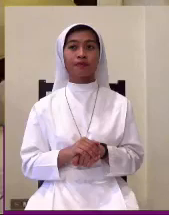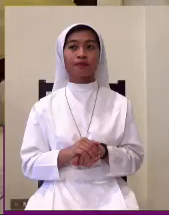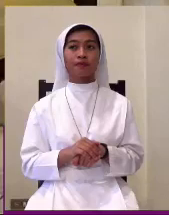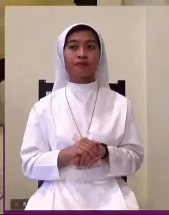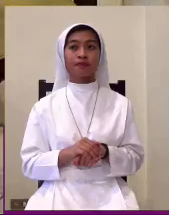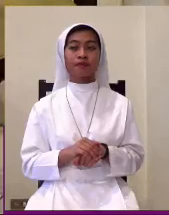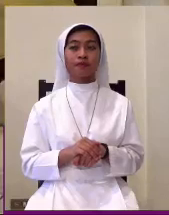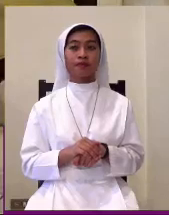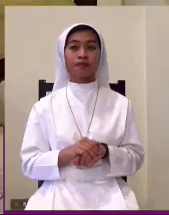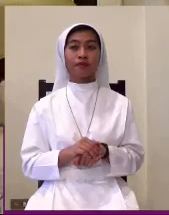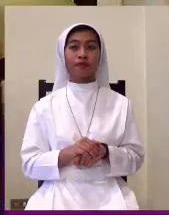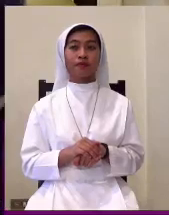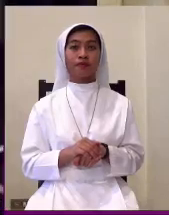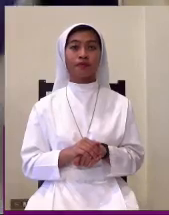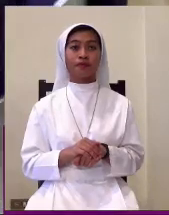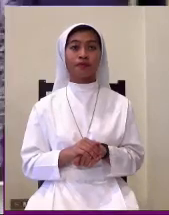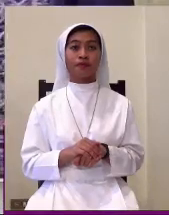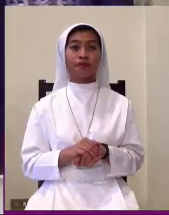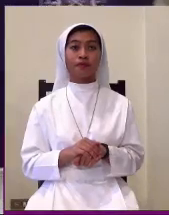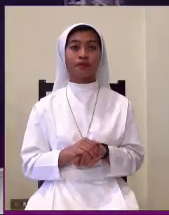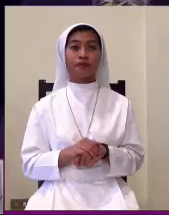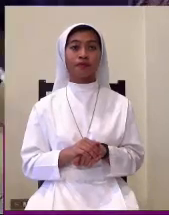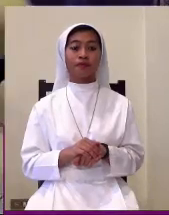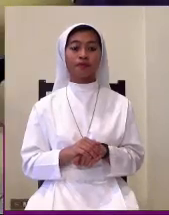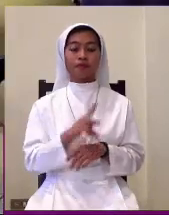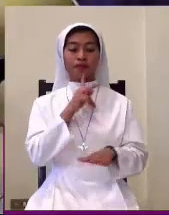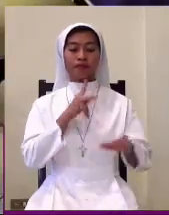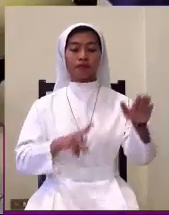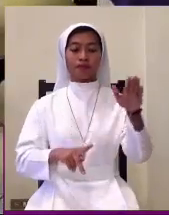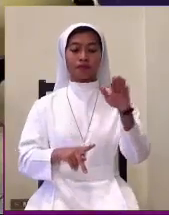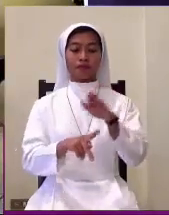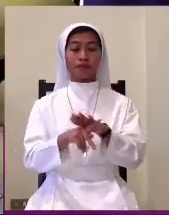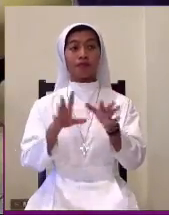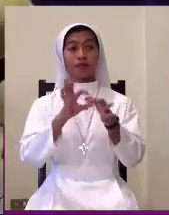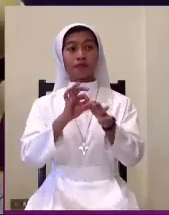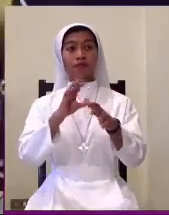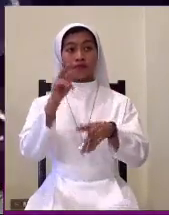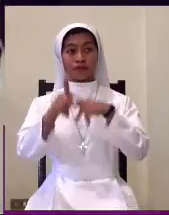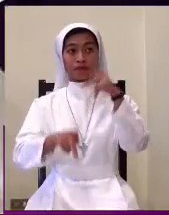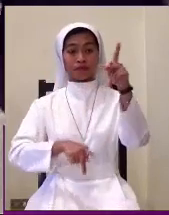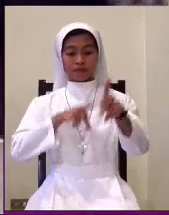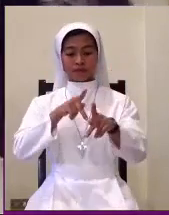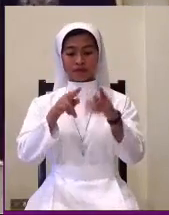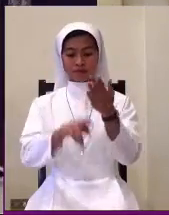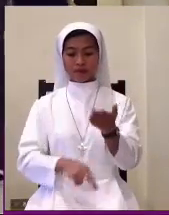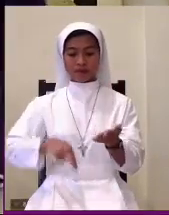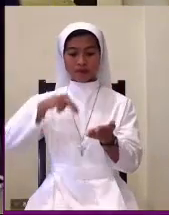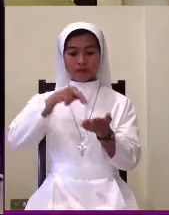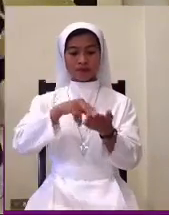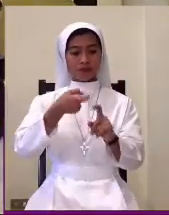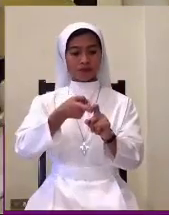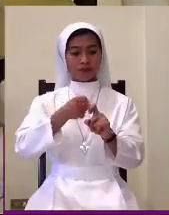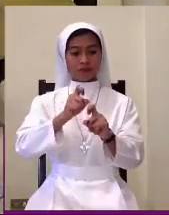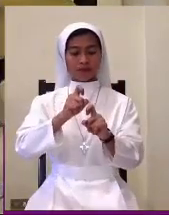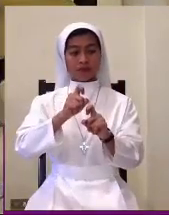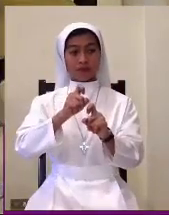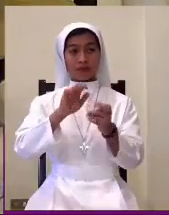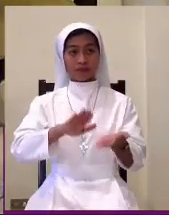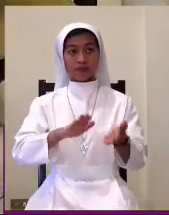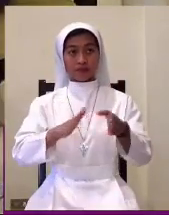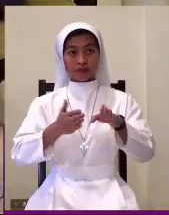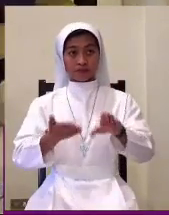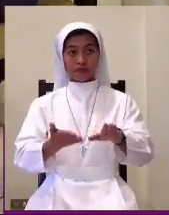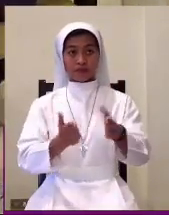This majestic prophecy of a broken people rising from the grave is fulfilled in God's power at